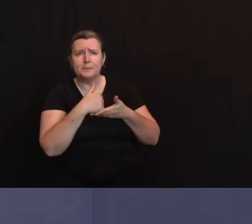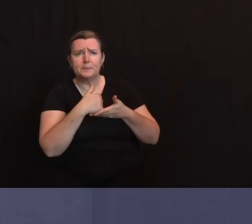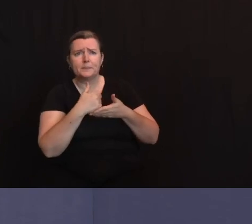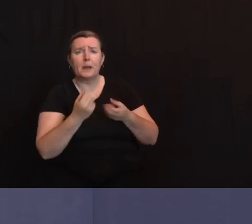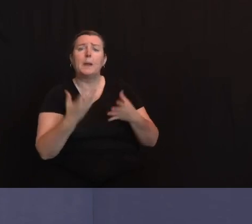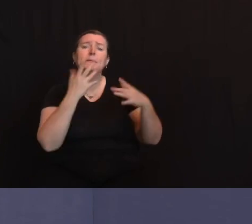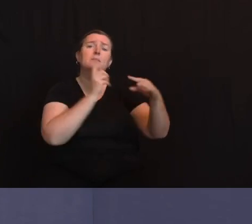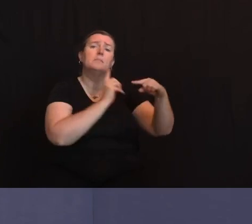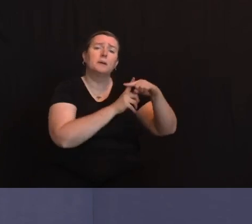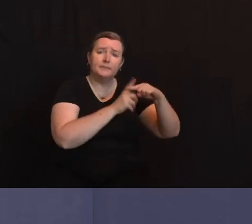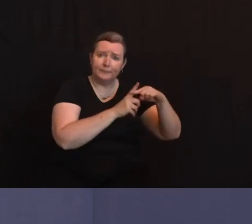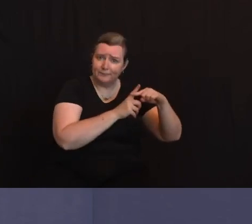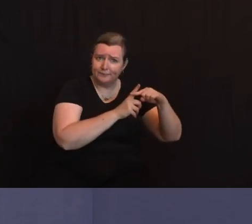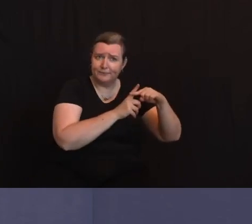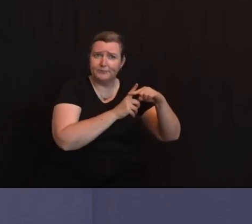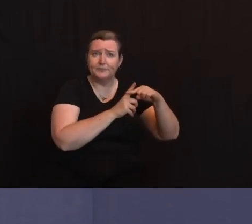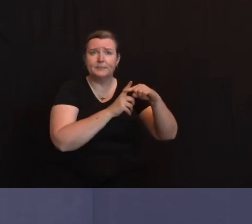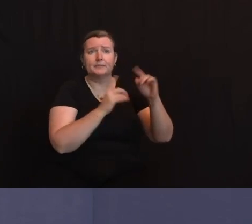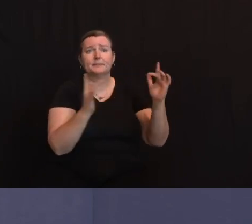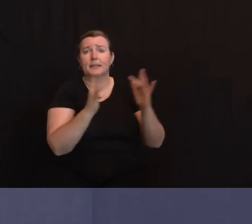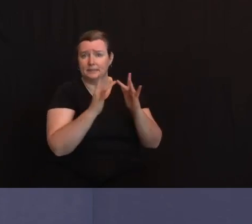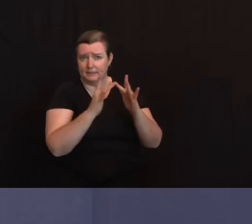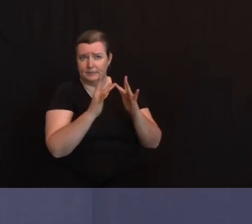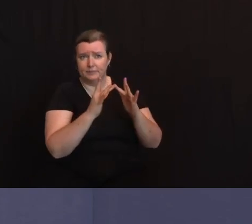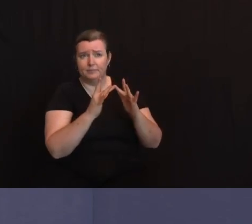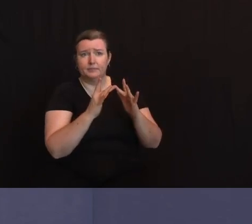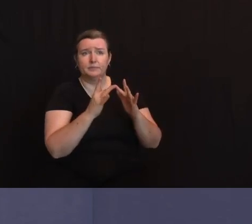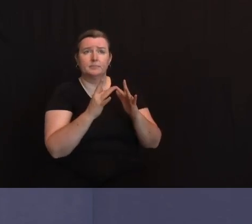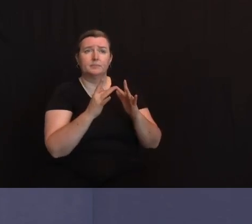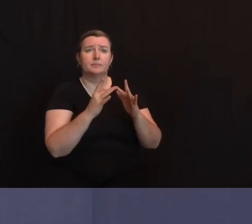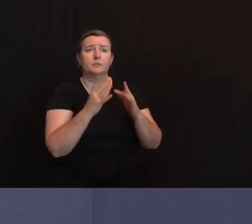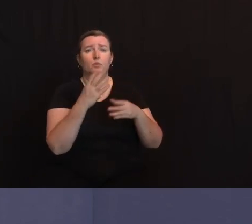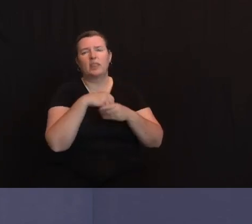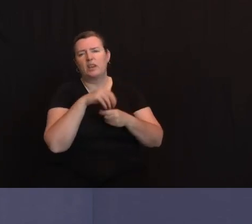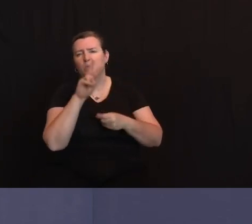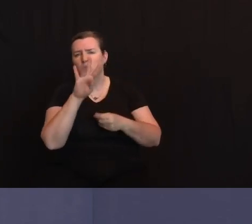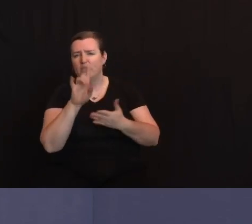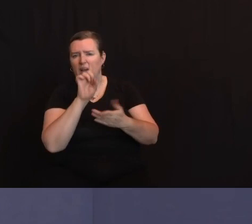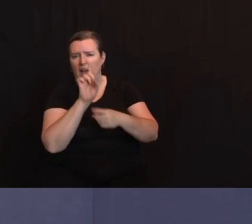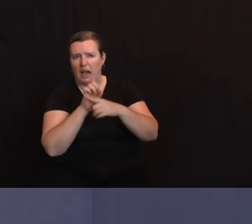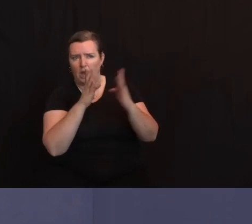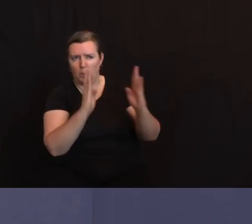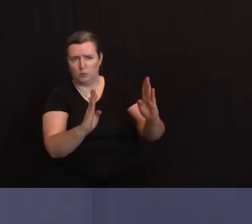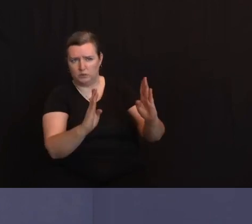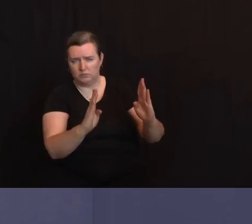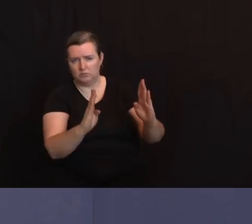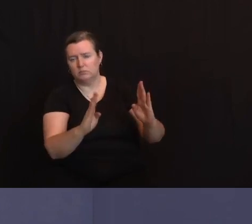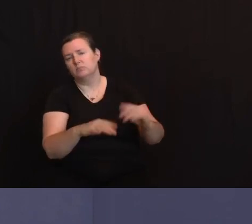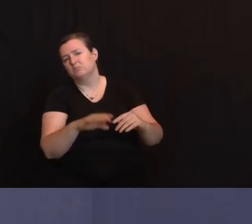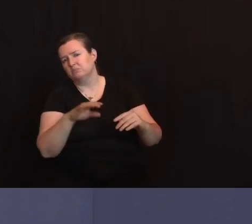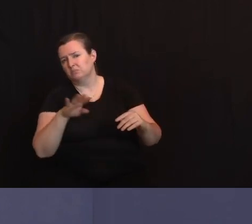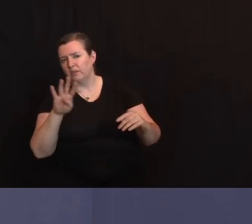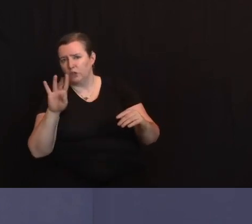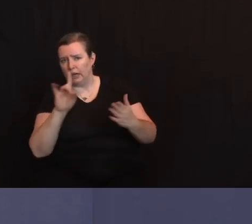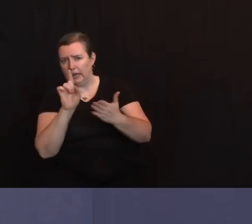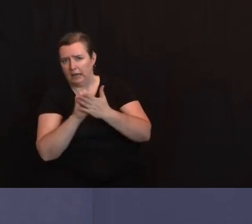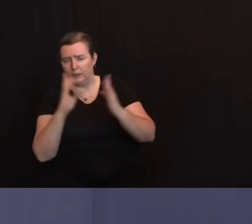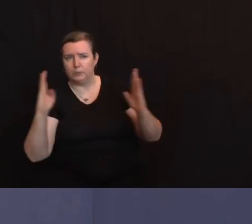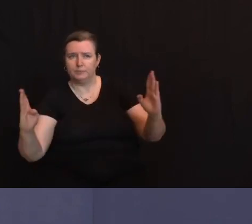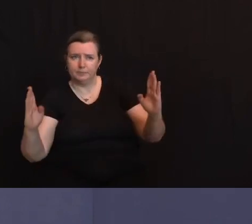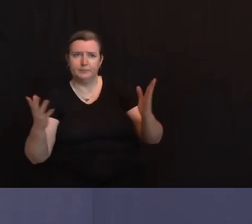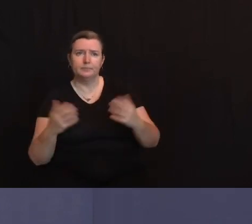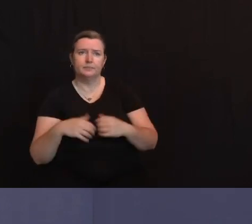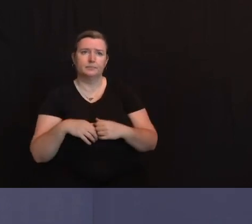cases were contacted within a certain period of time, 24 to 48, how many then gave contact